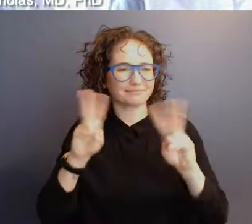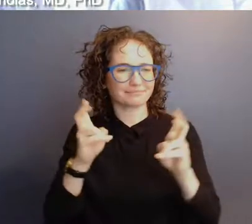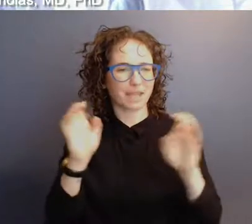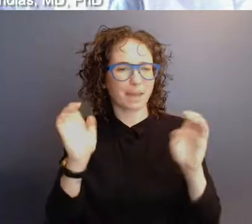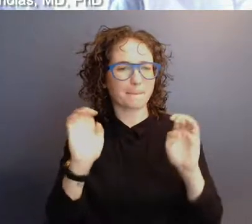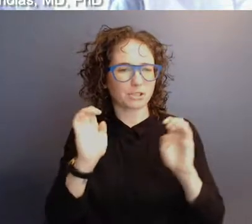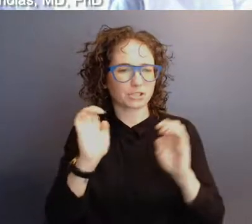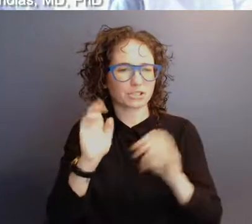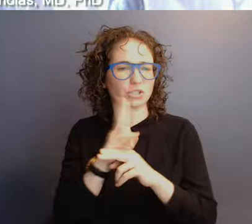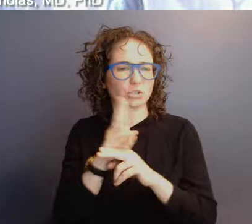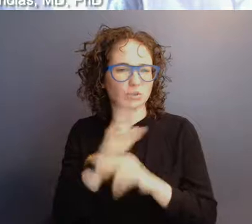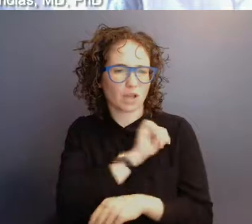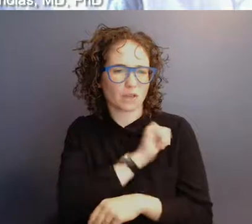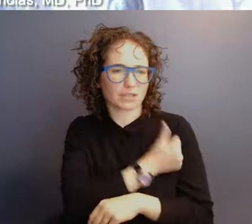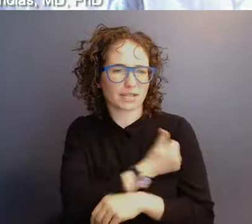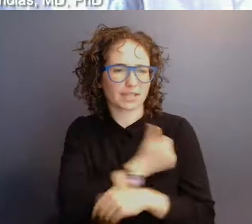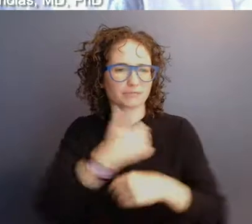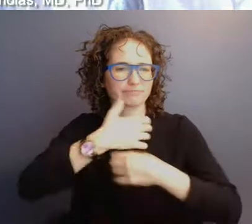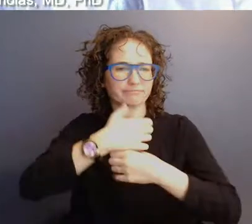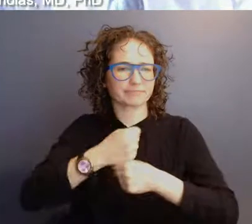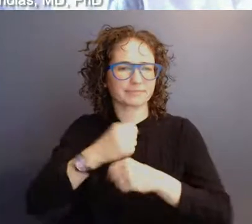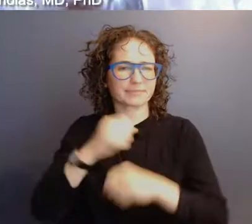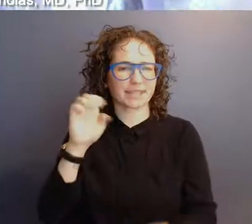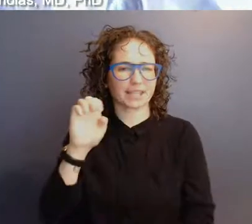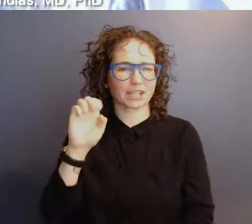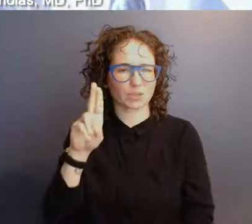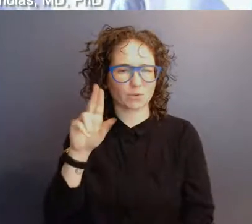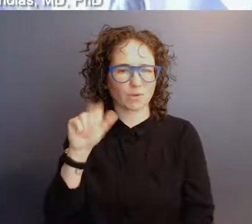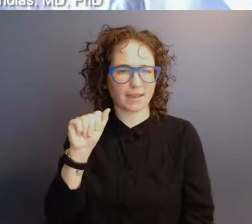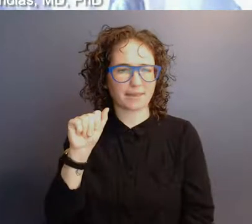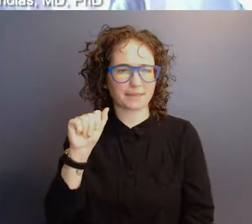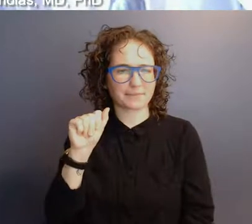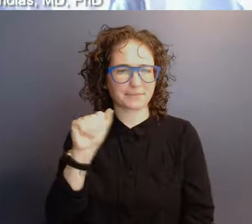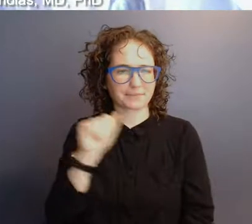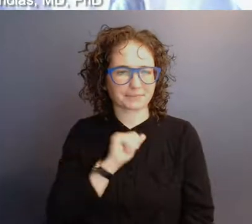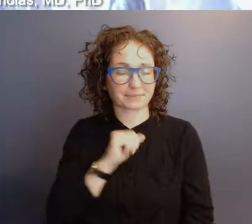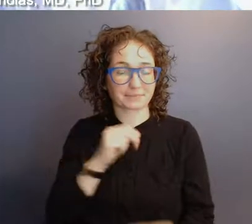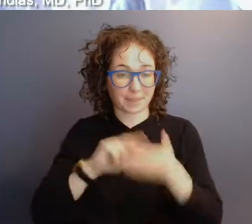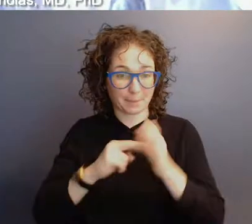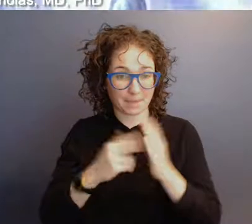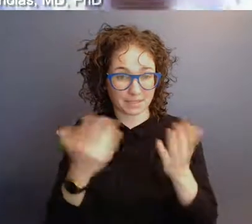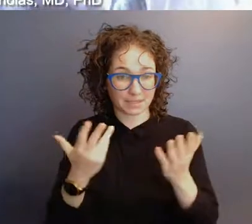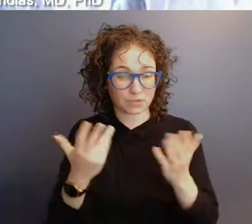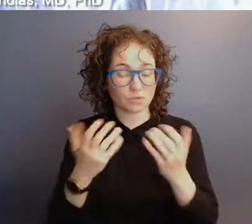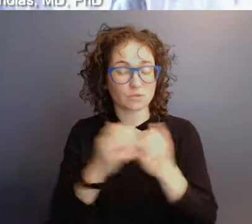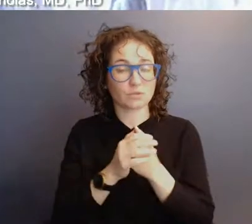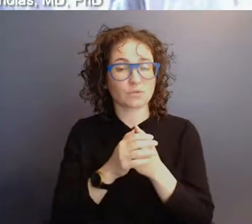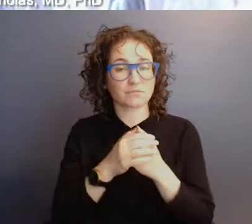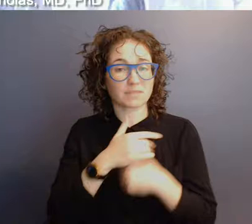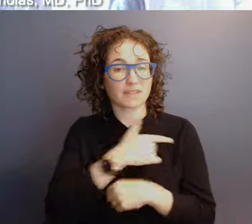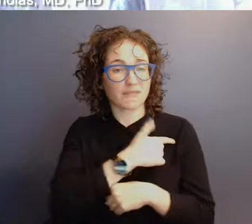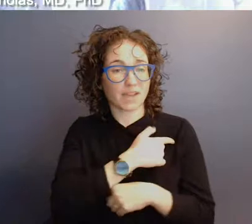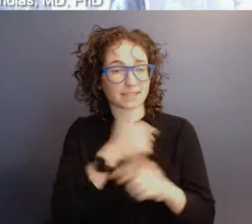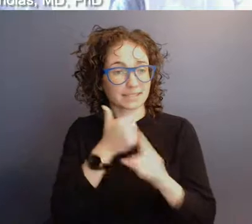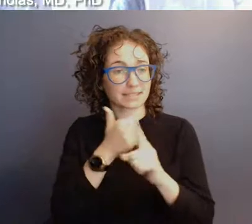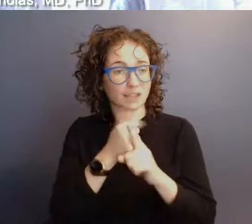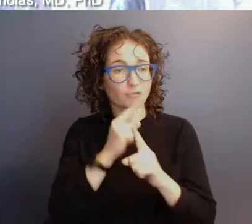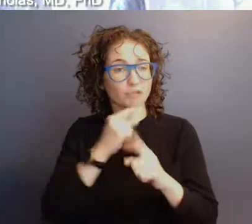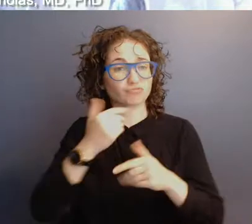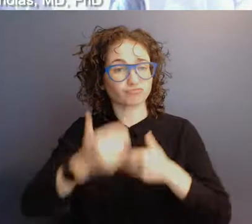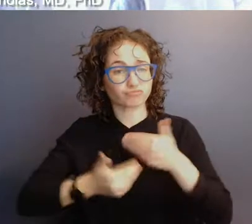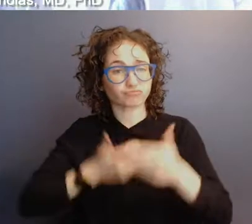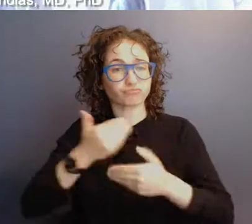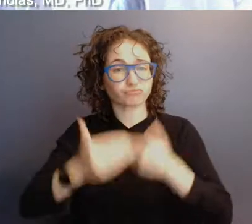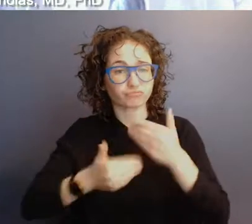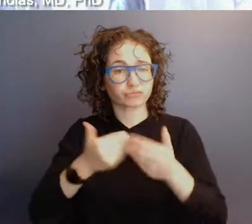or EUA is how we refer to that. And what that means is the vaccine has gone through trials,